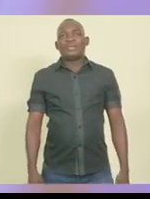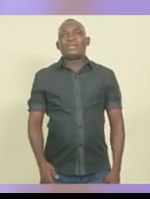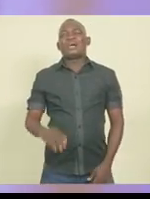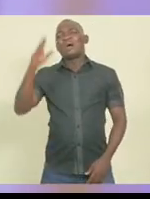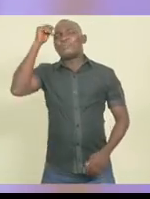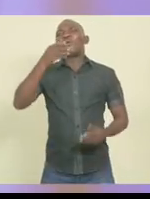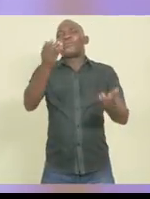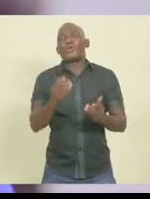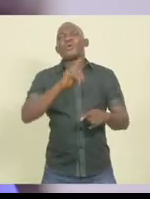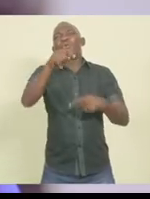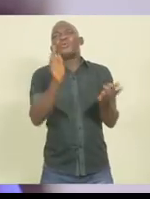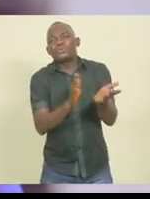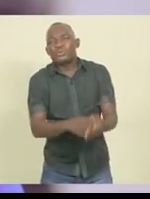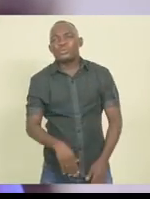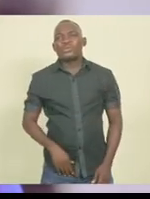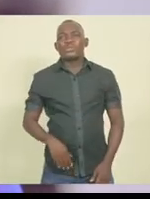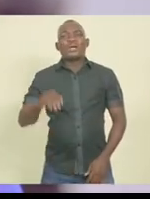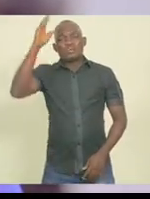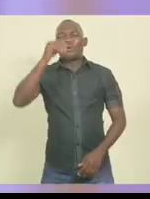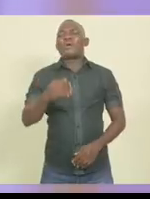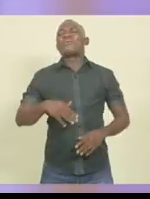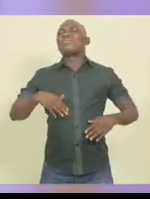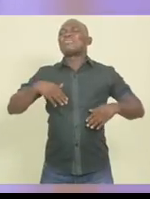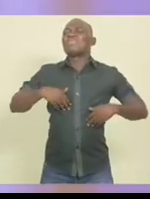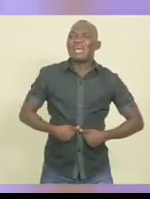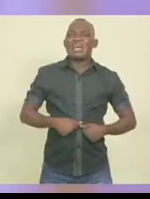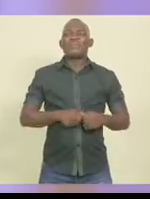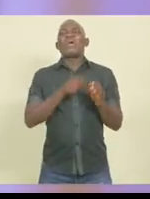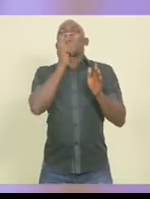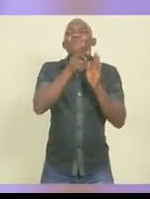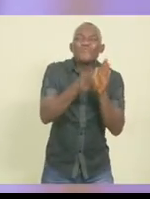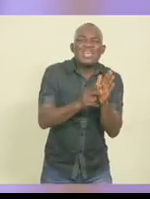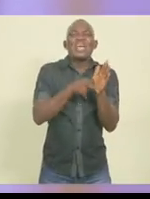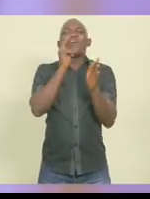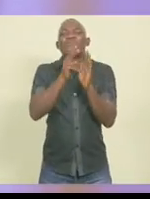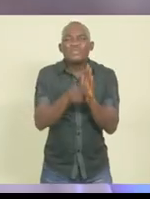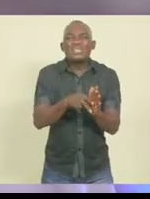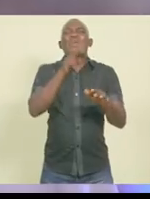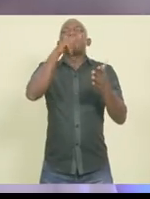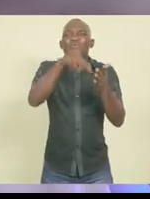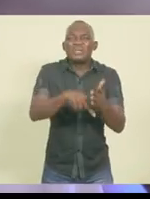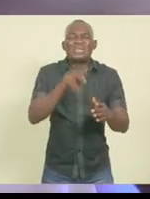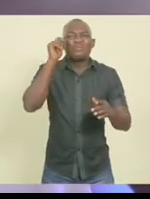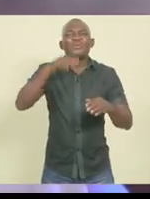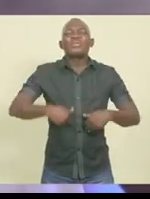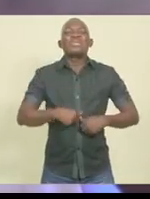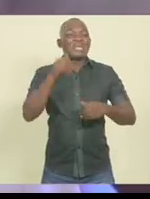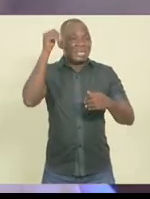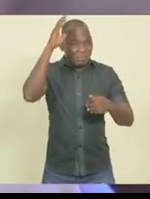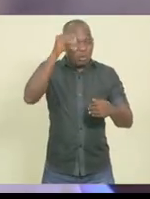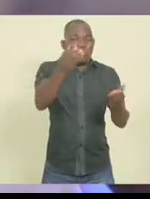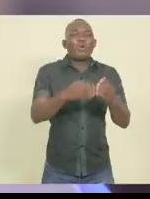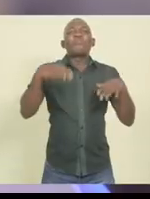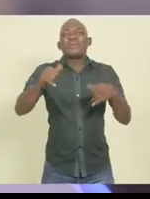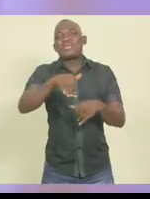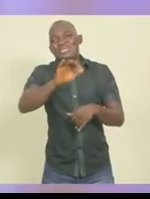He wants to go to school. He's tired of watching films, playing video games and reading. He wants to play just like